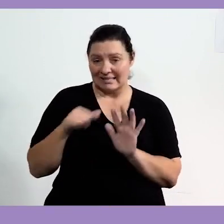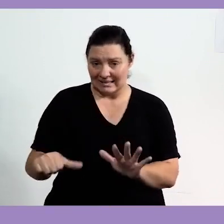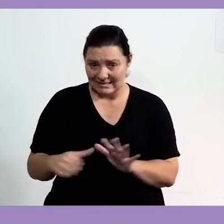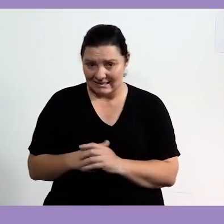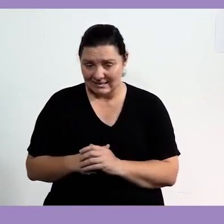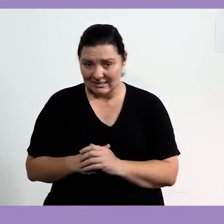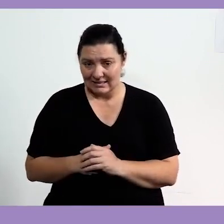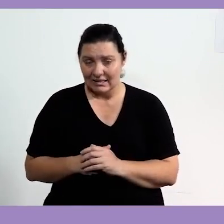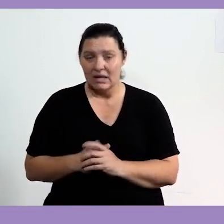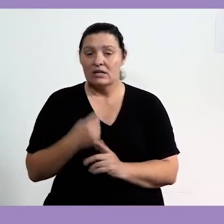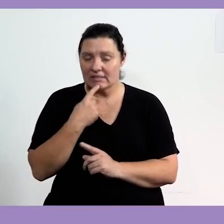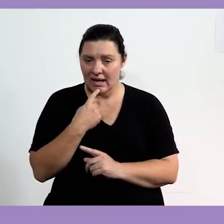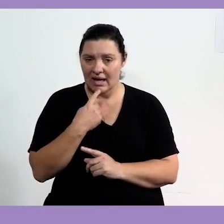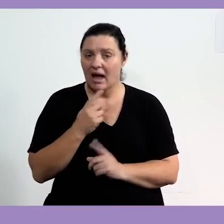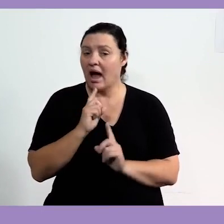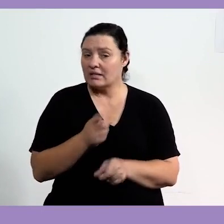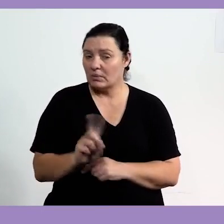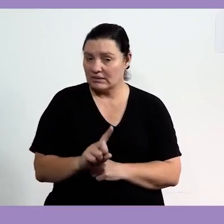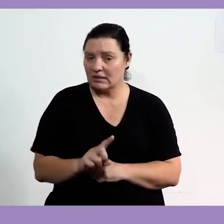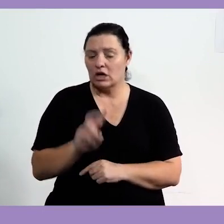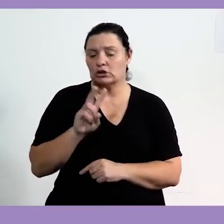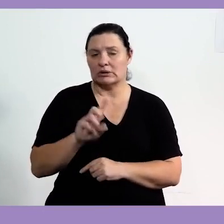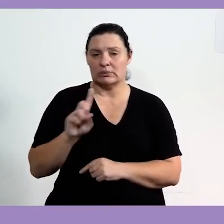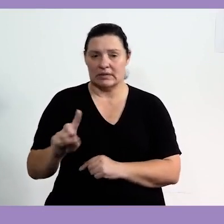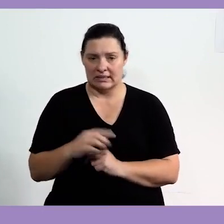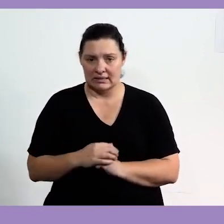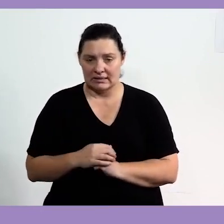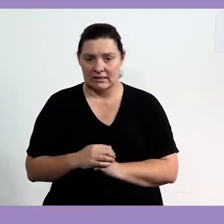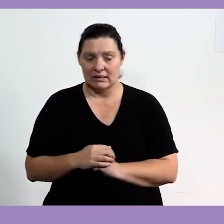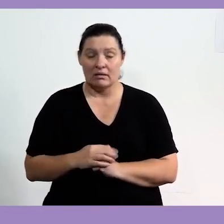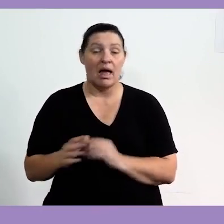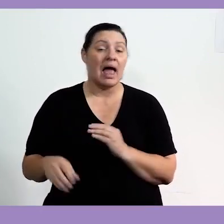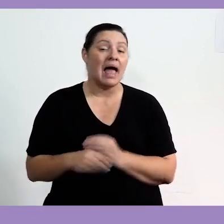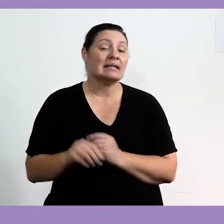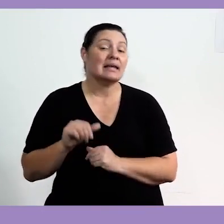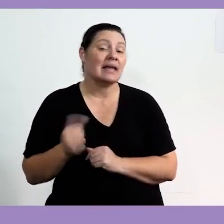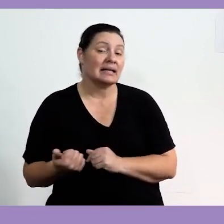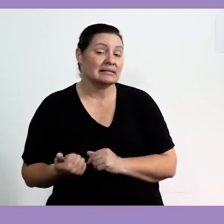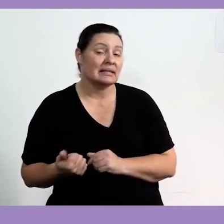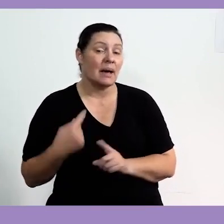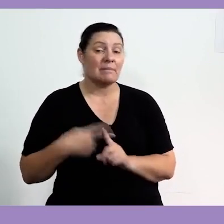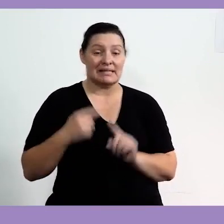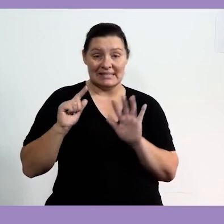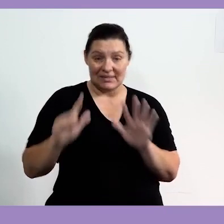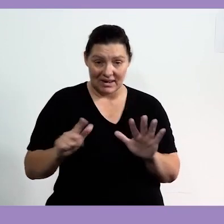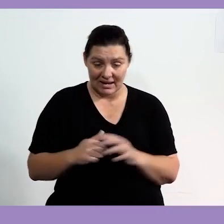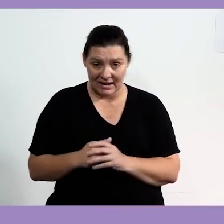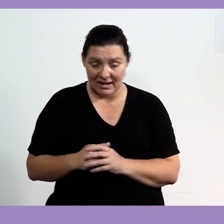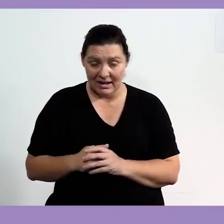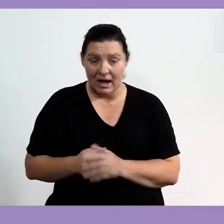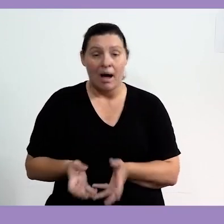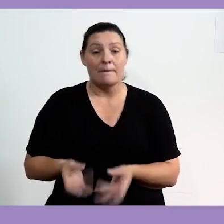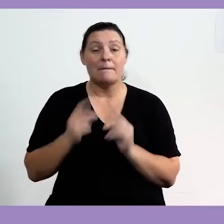be a plus 6, we are going to get an answer of 21. And when we add the next one, which is a plus